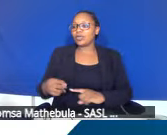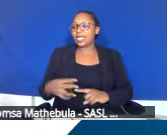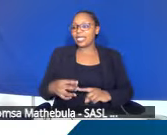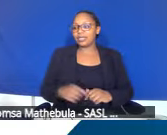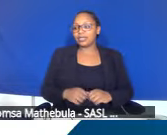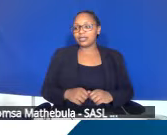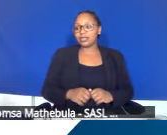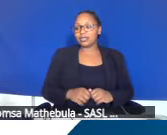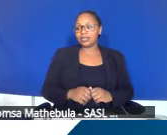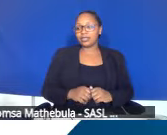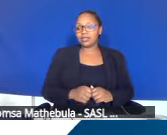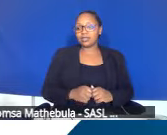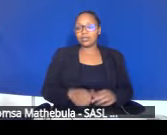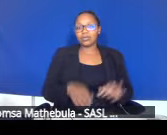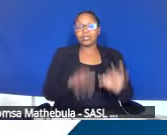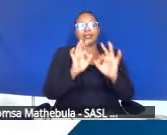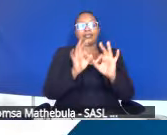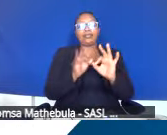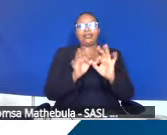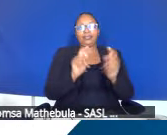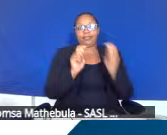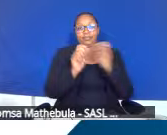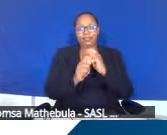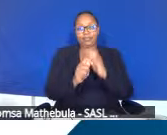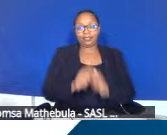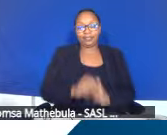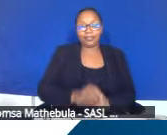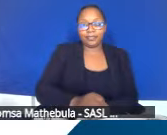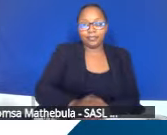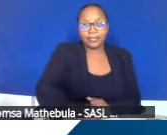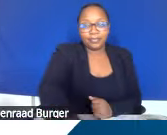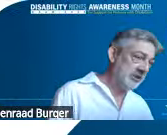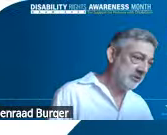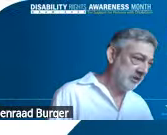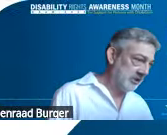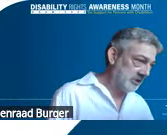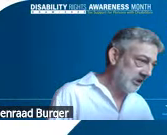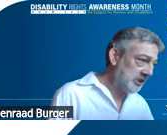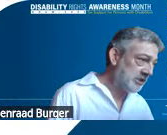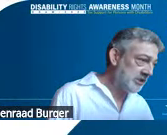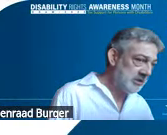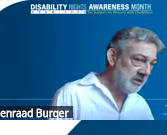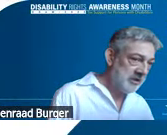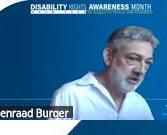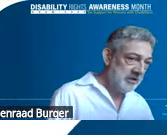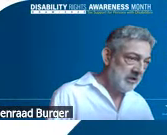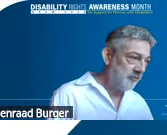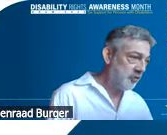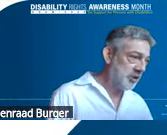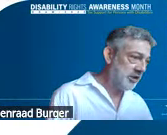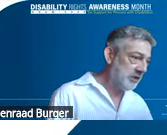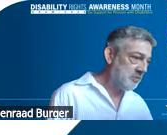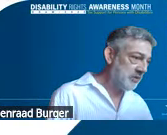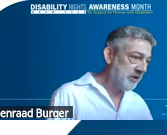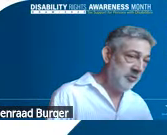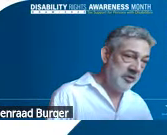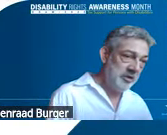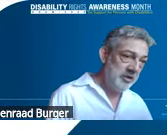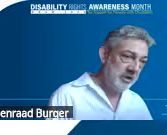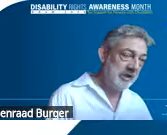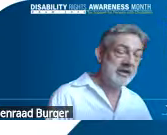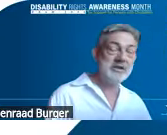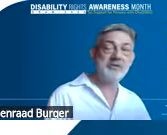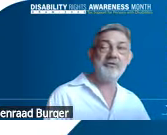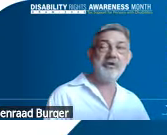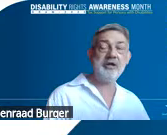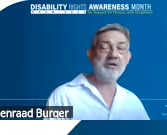Right. What is the medical fees tax credit for 2026? For a taxpayer,